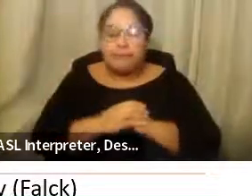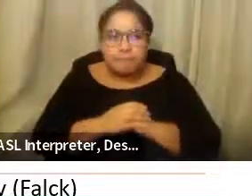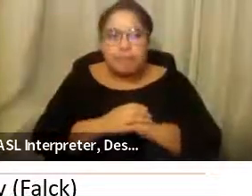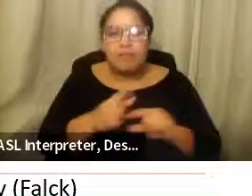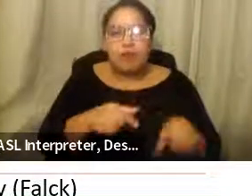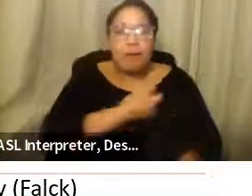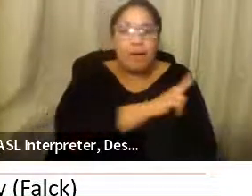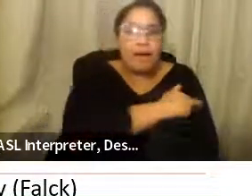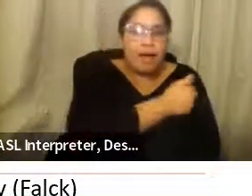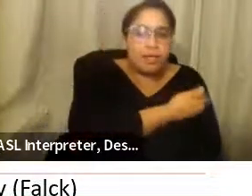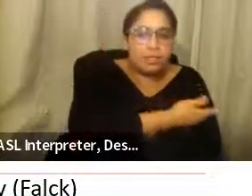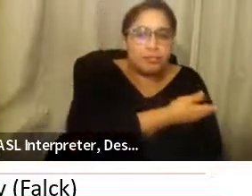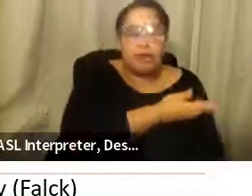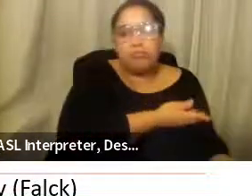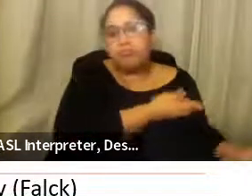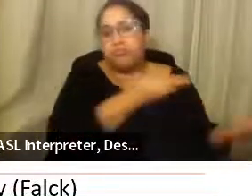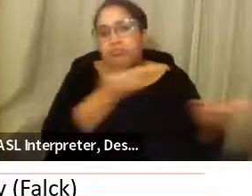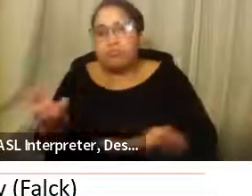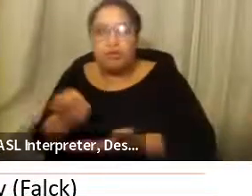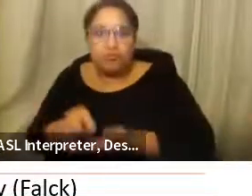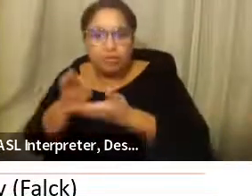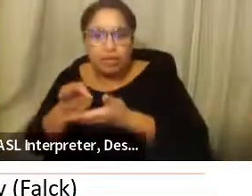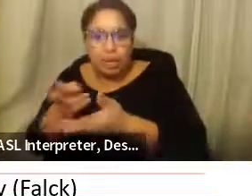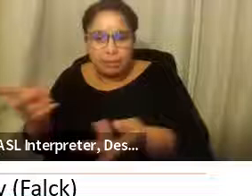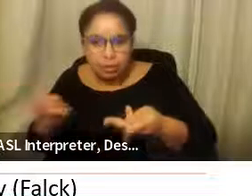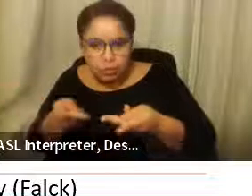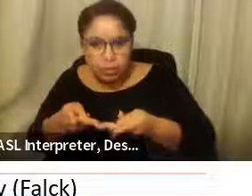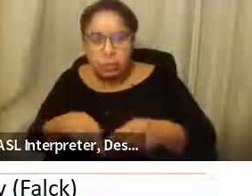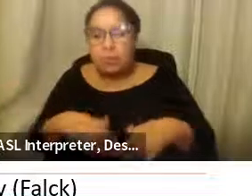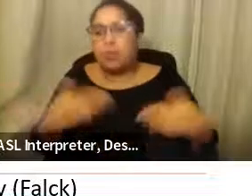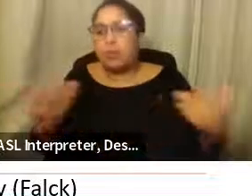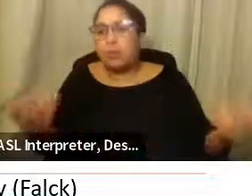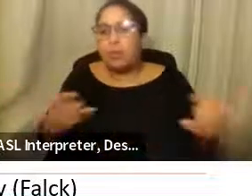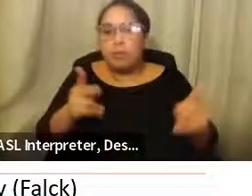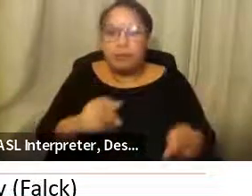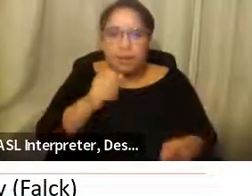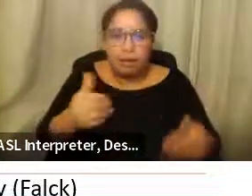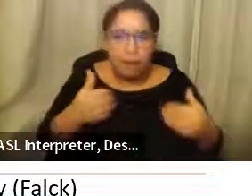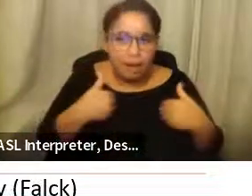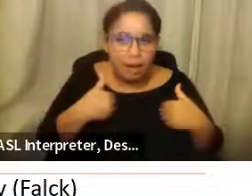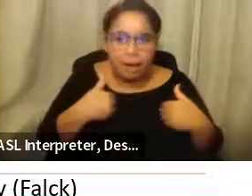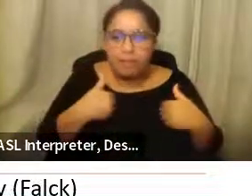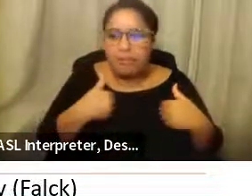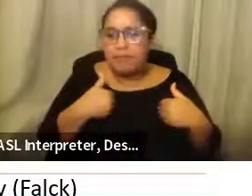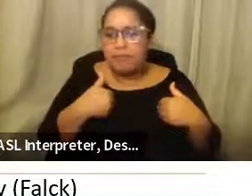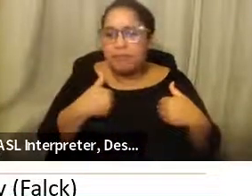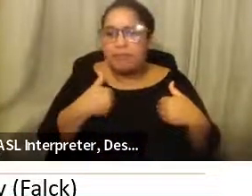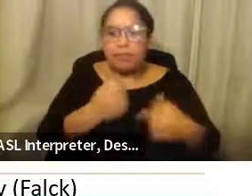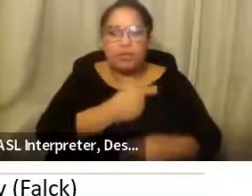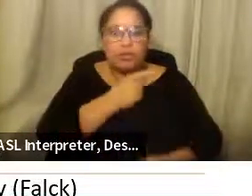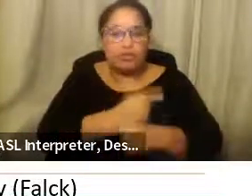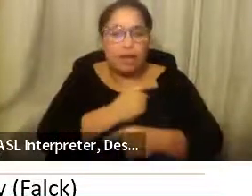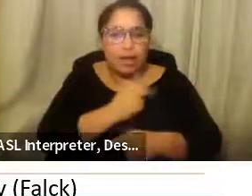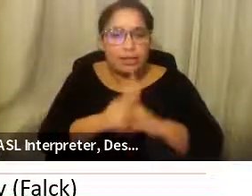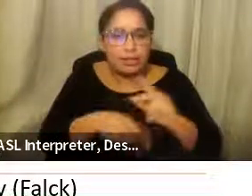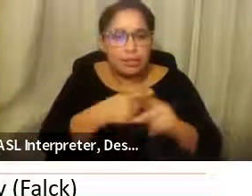the hospital to a rehabilitation center, or someone who doesn't have the correct